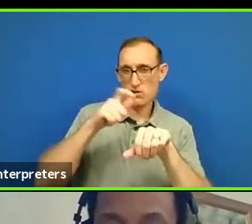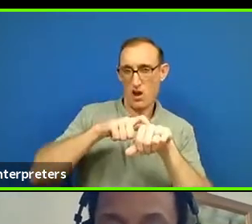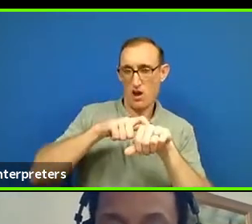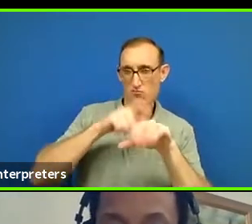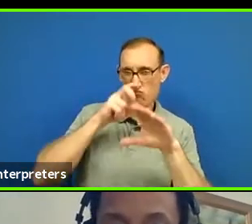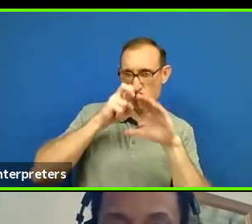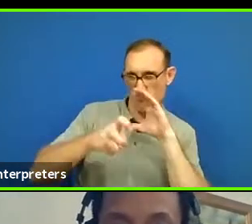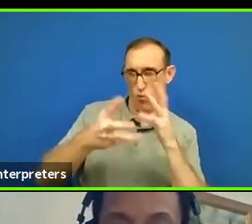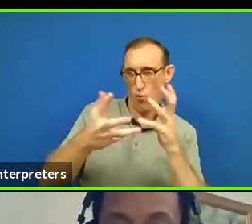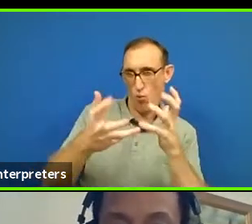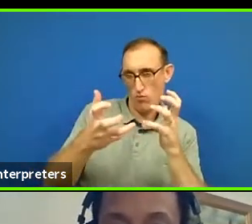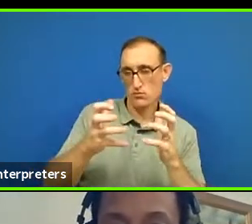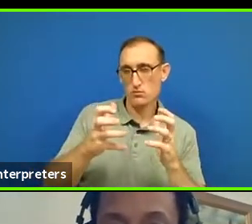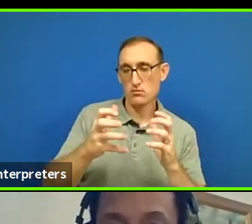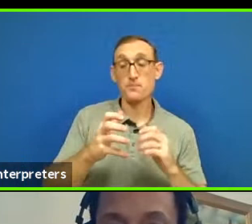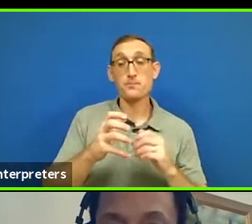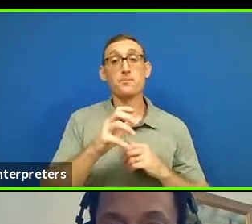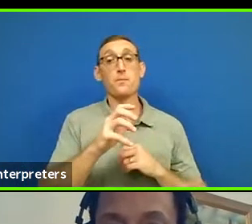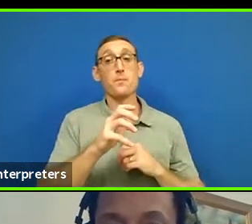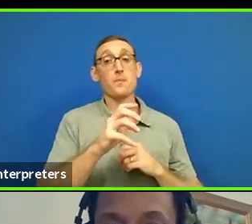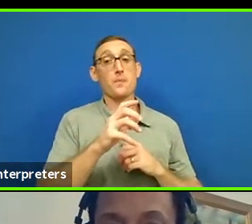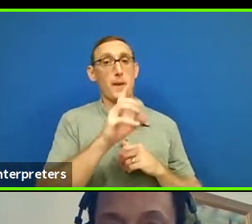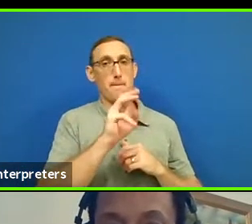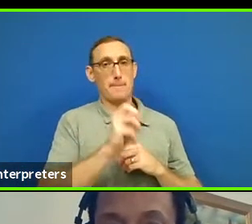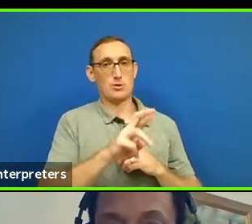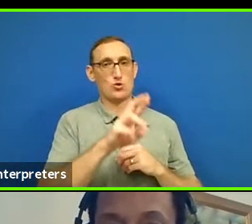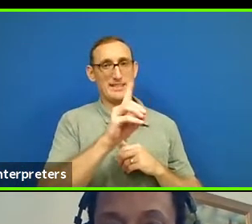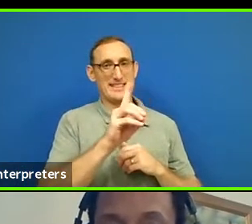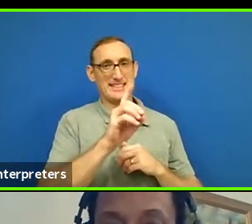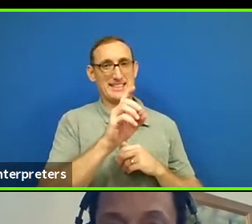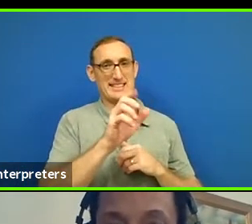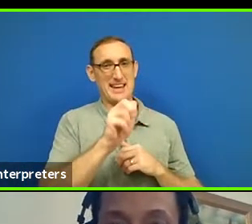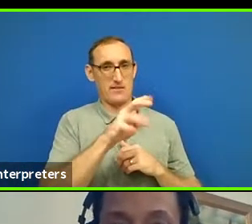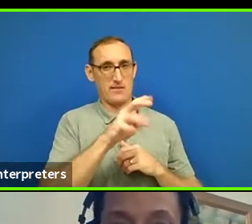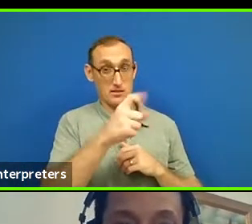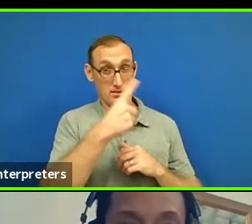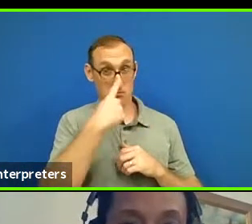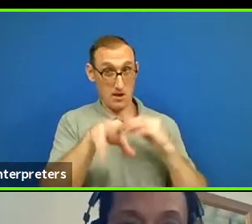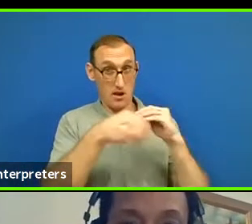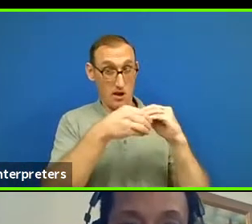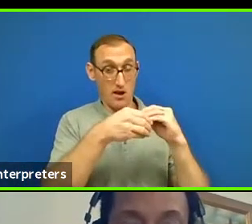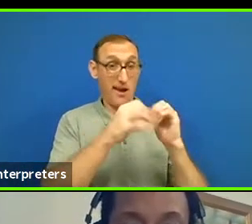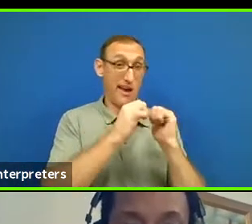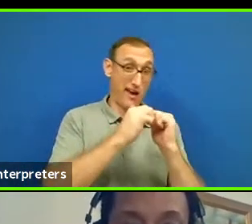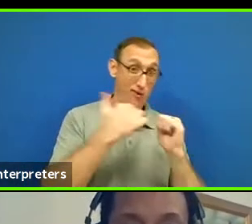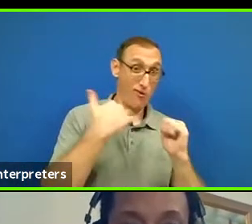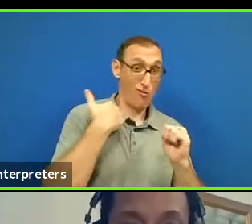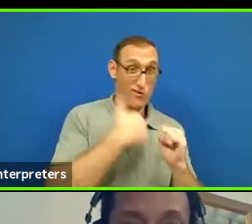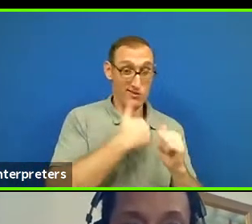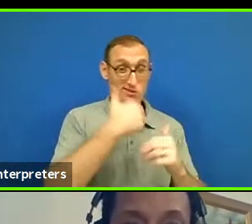if I could add to that, Linda, I think how we do interact with